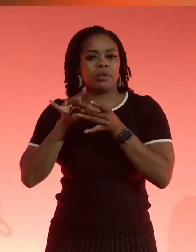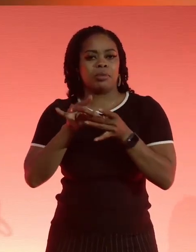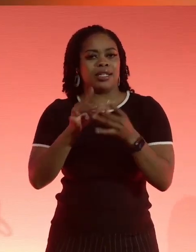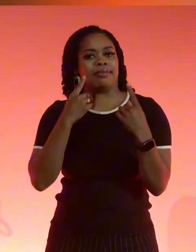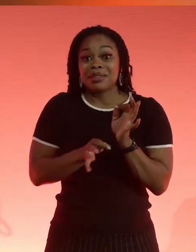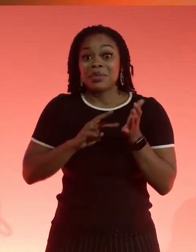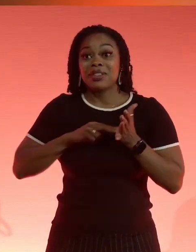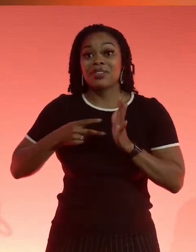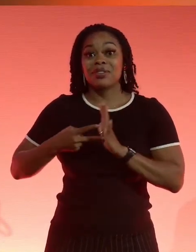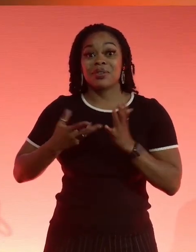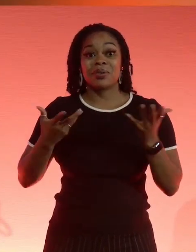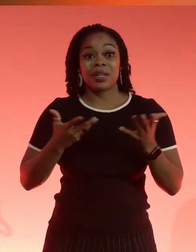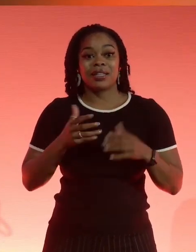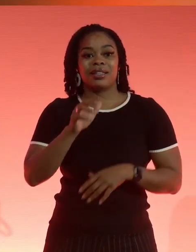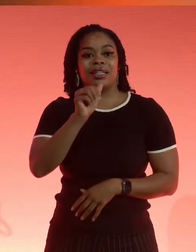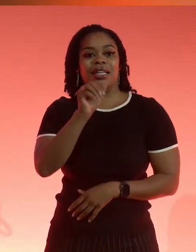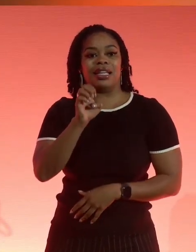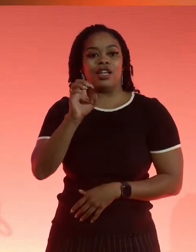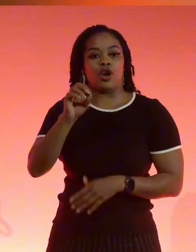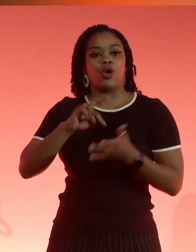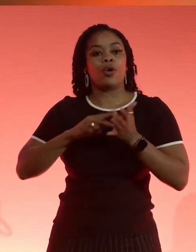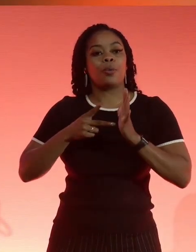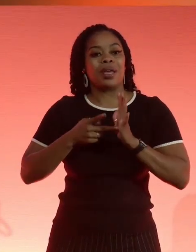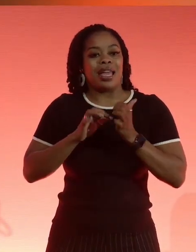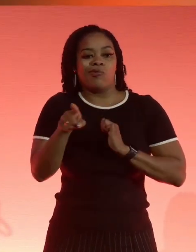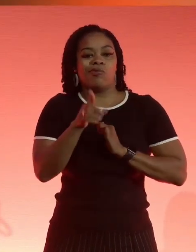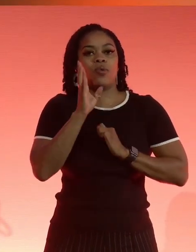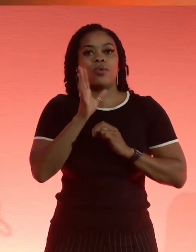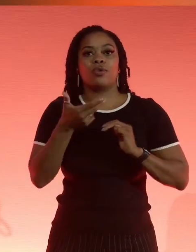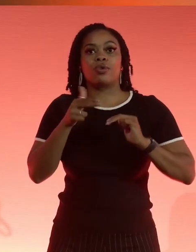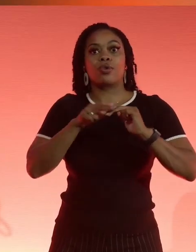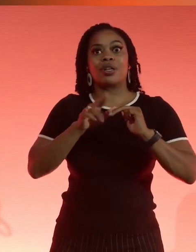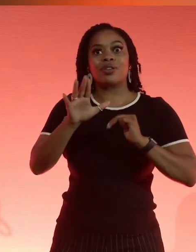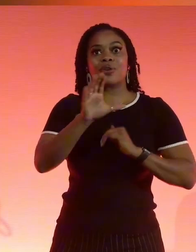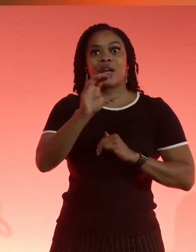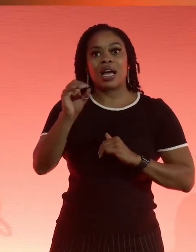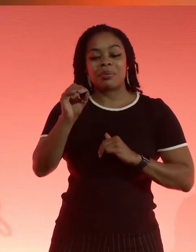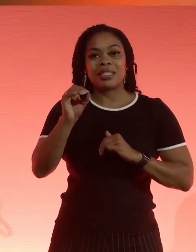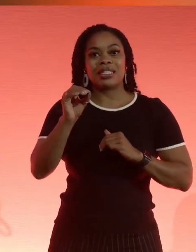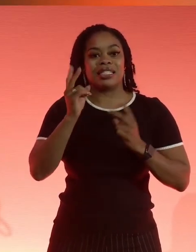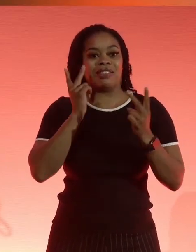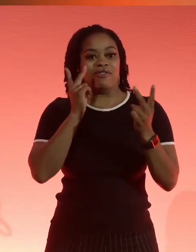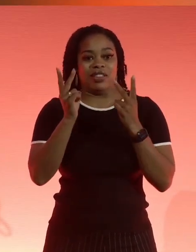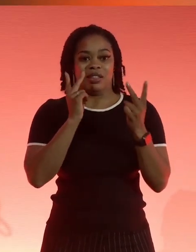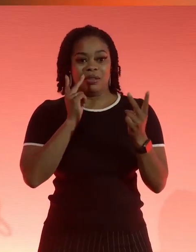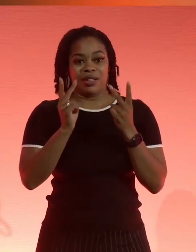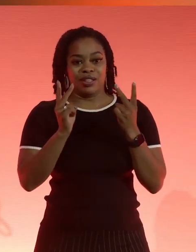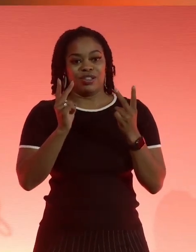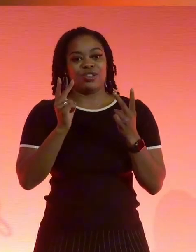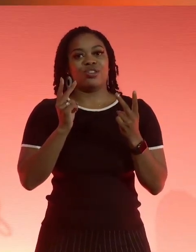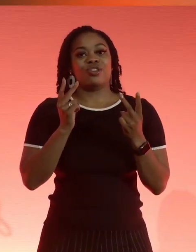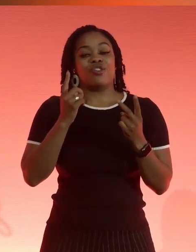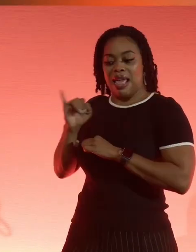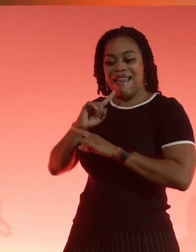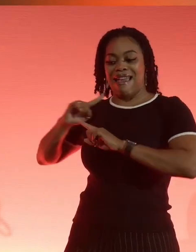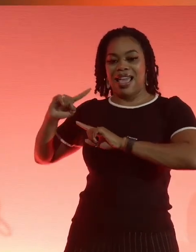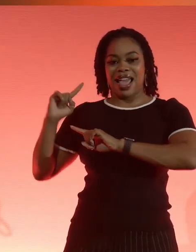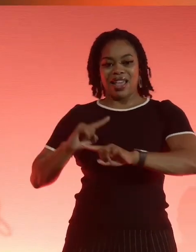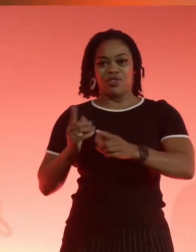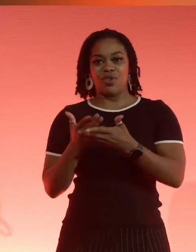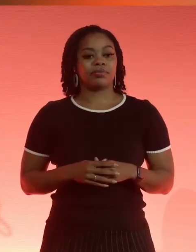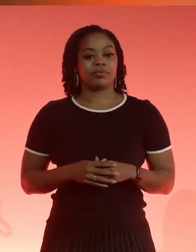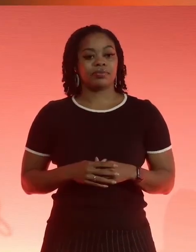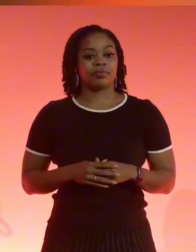simplest definition. AEO is how you increase your company's visibility in the answers